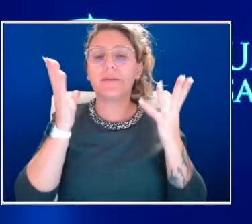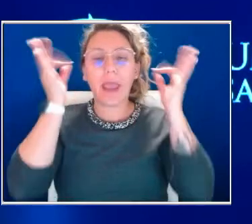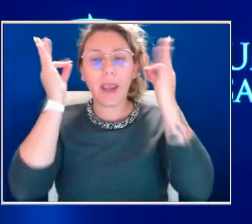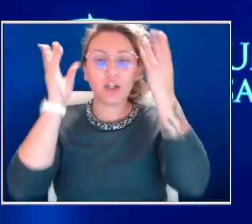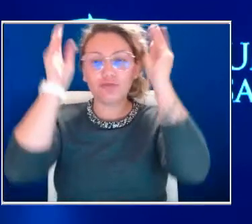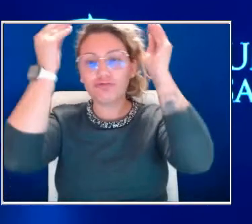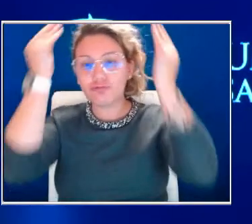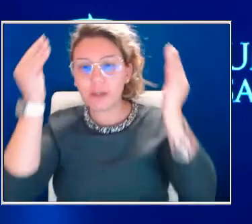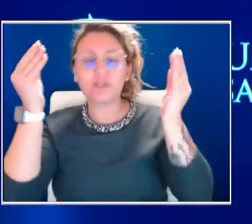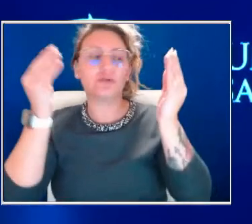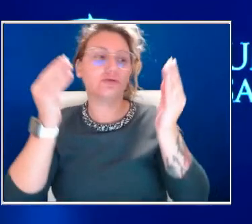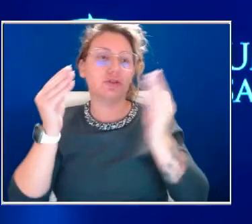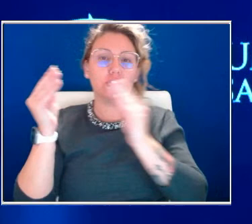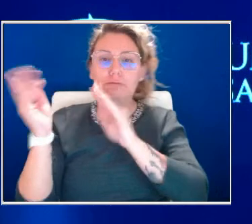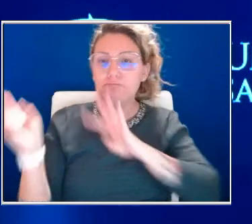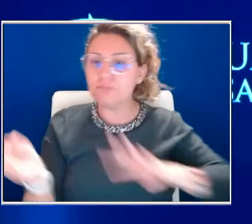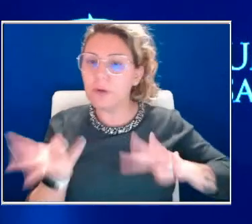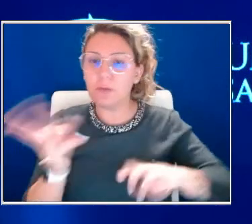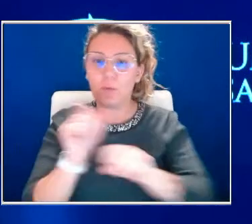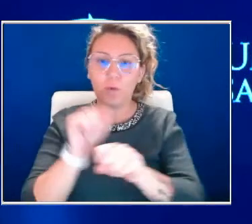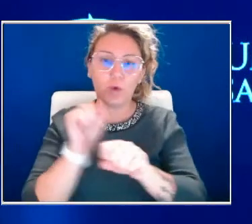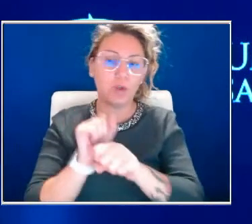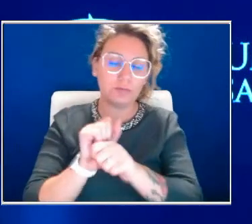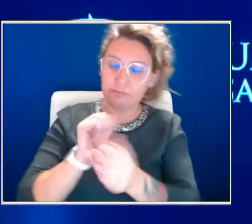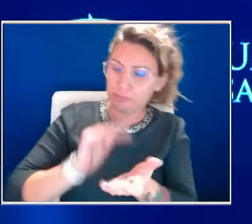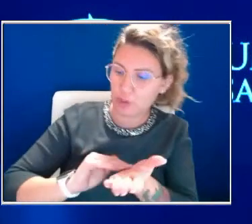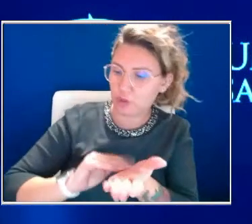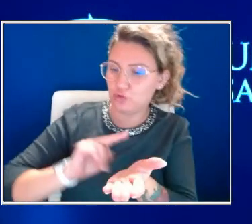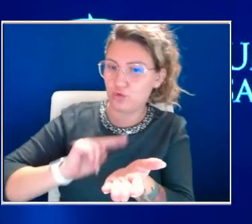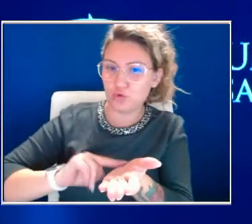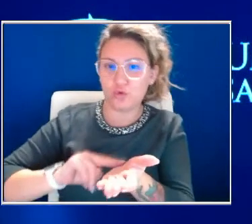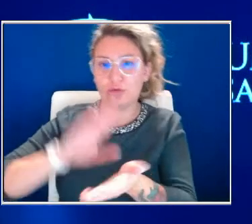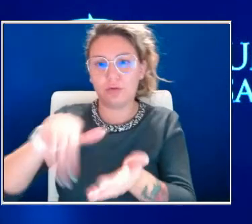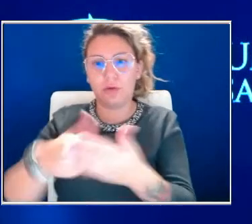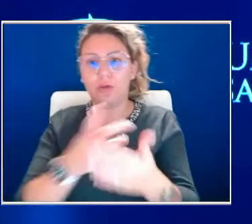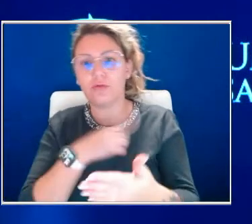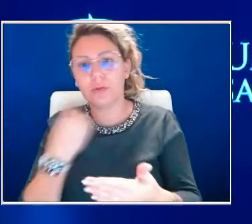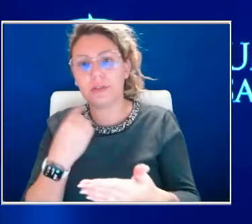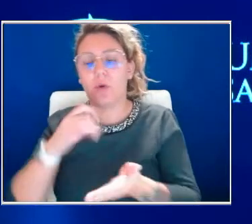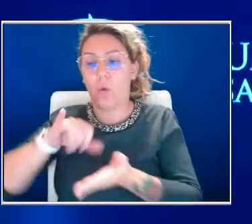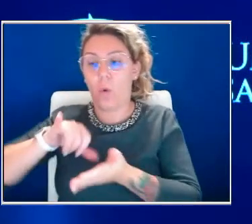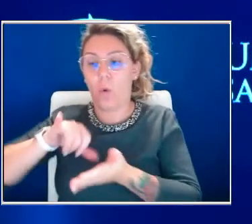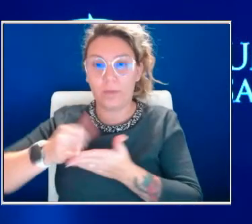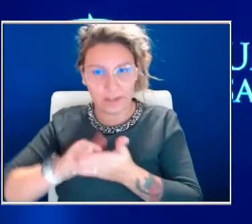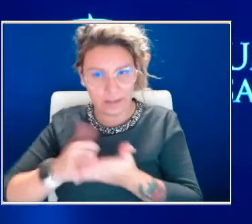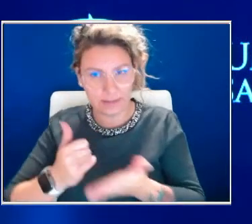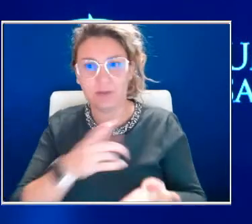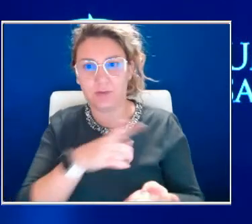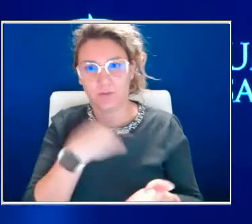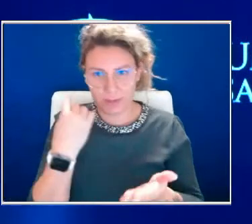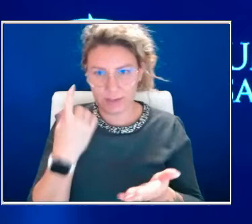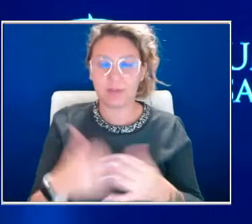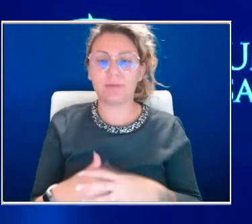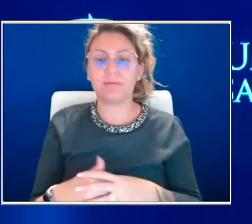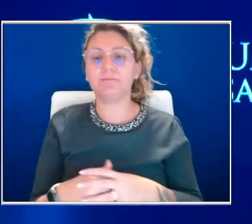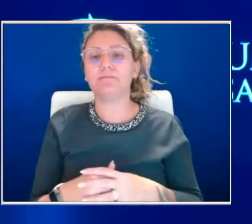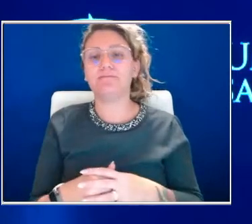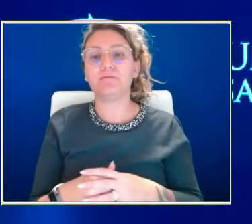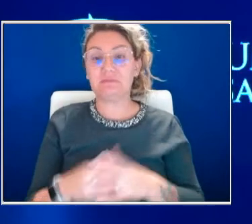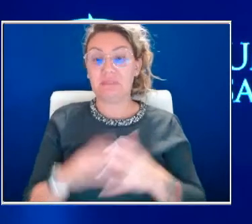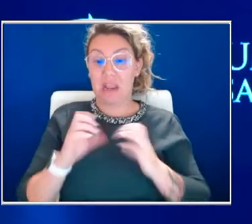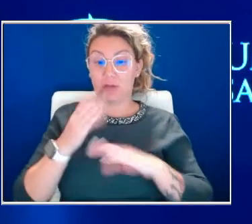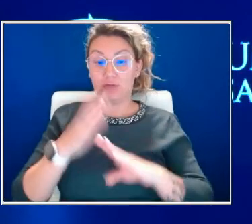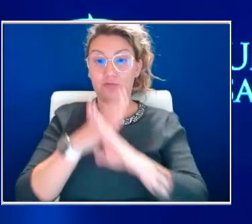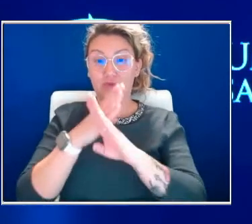nurses, and they are all at risk. Certainly obesity is a risk factor. I think in terms of prevention, that